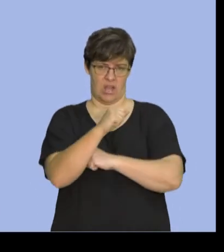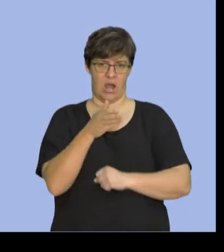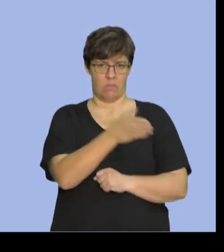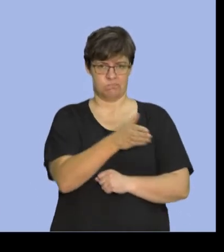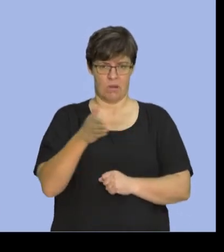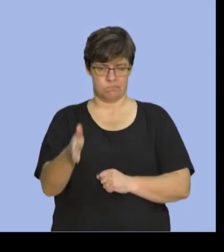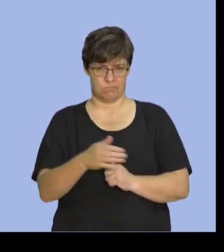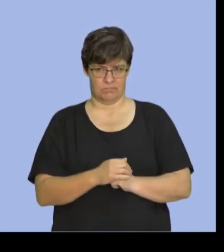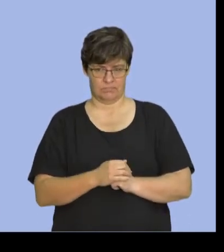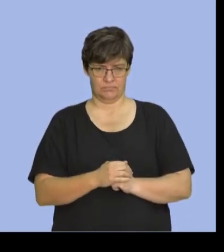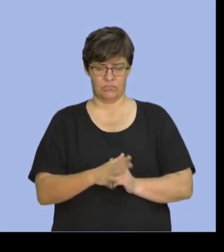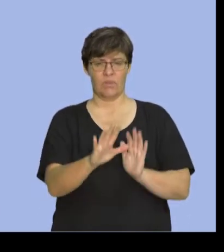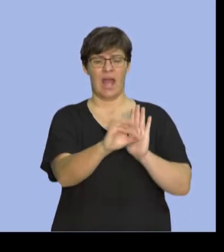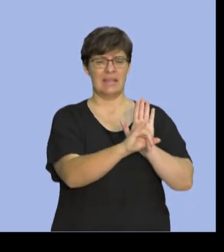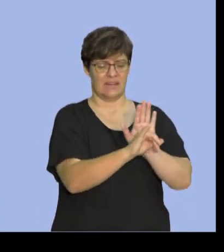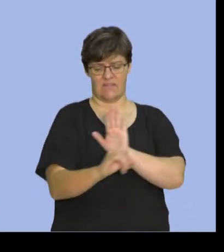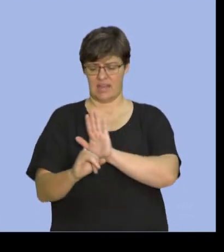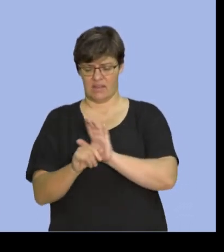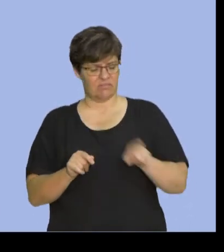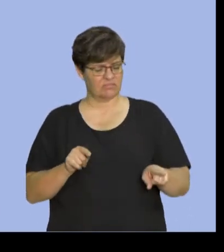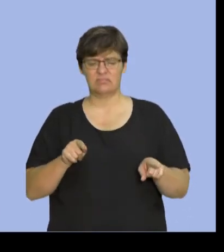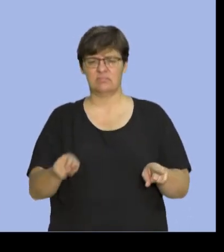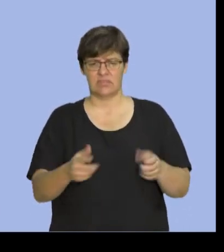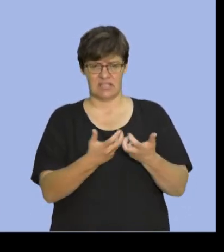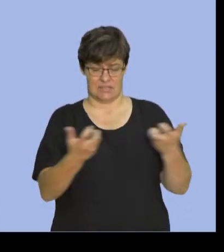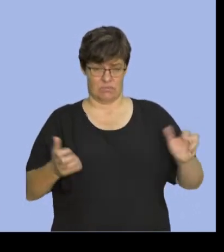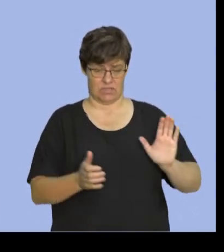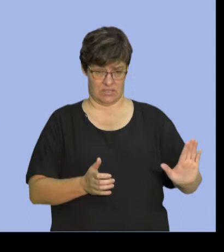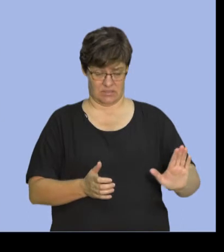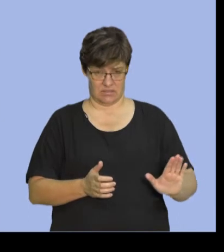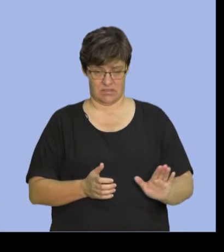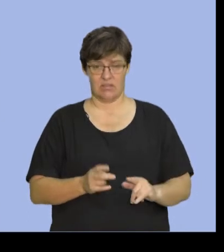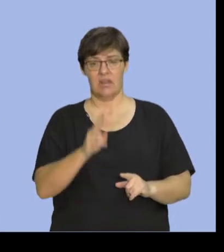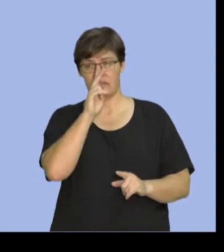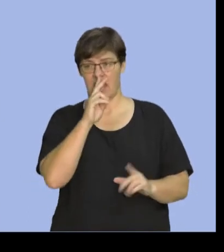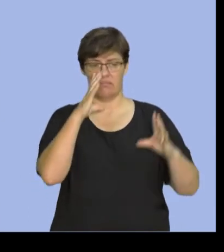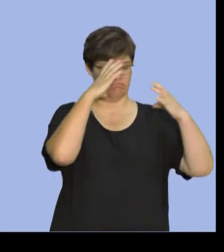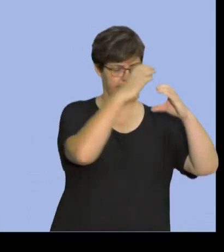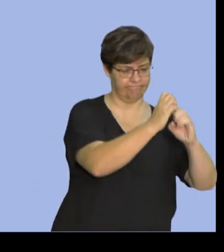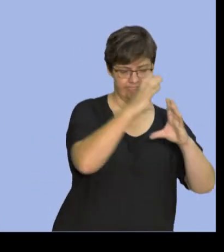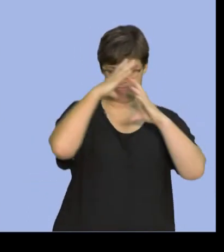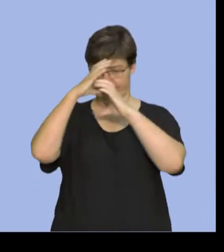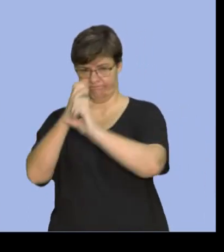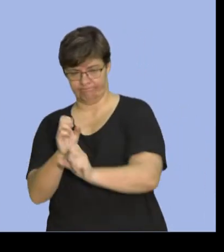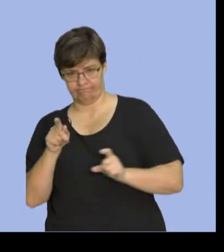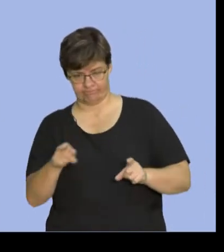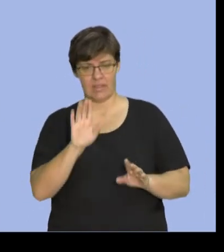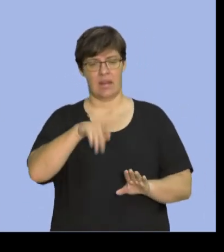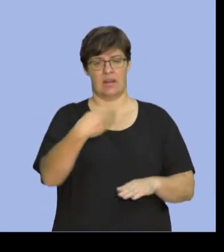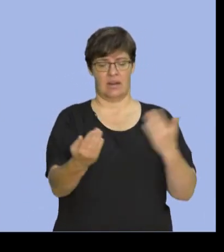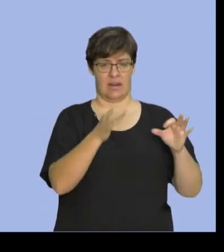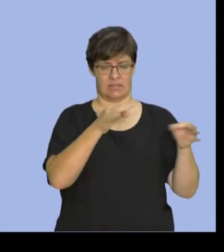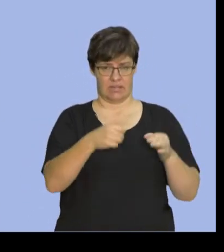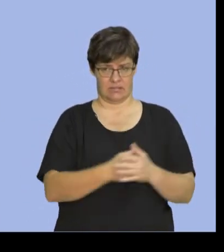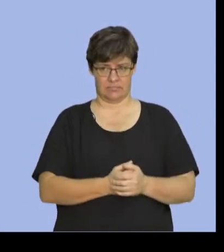present. So let's identify and look at each one of them separately, and then we'll zone in on each of these organelles and unpack them. So